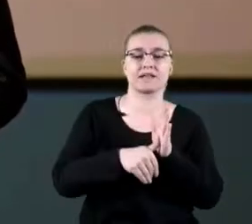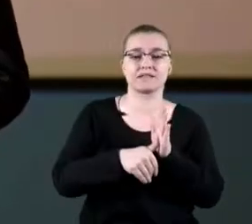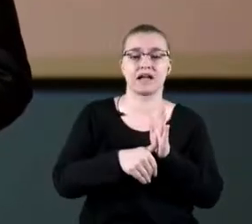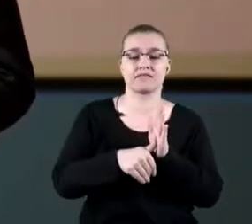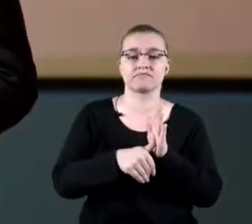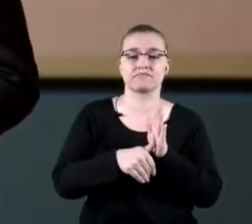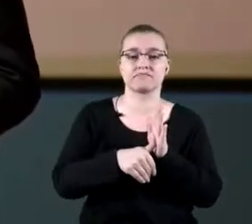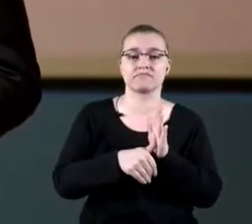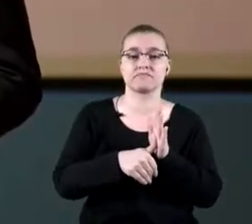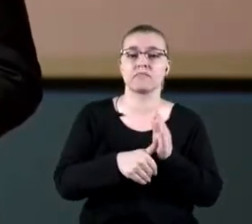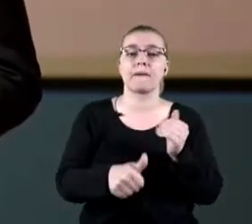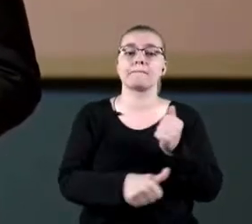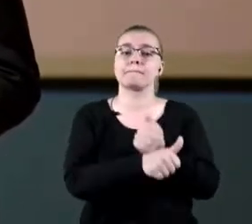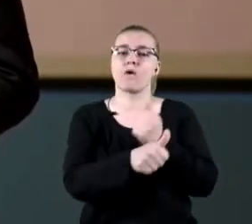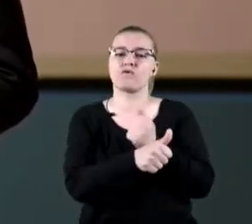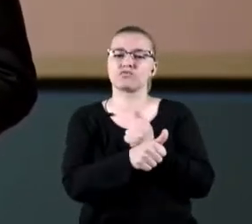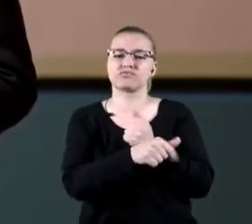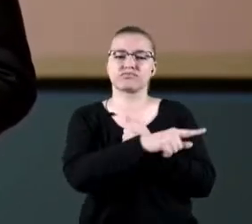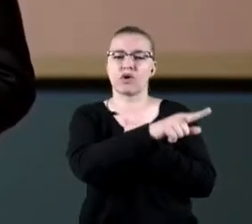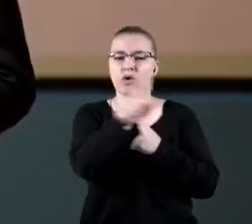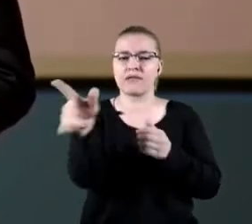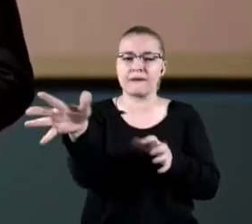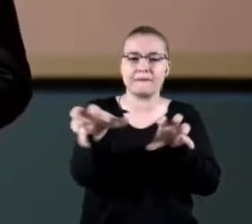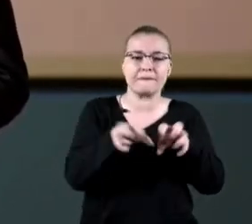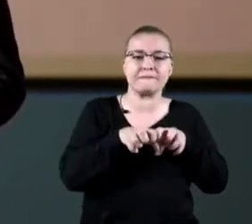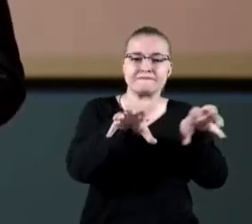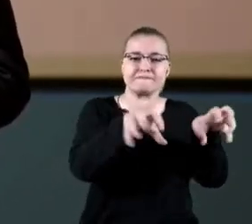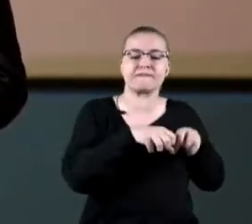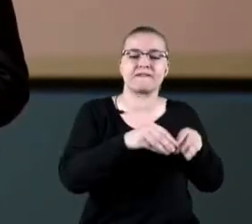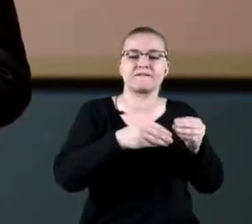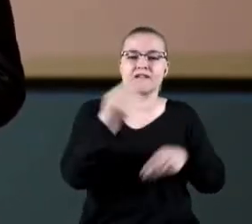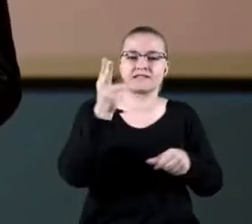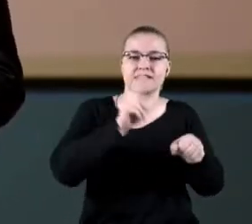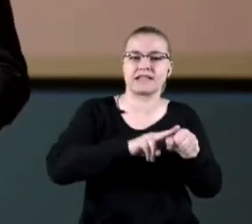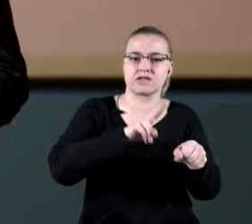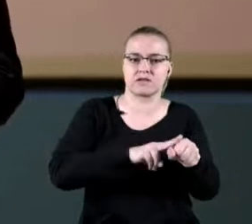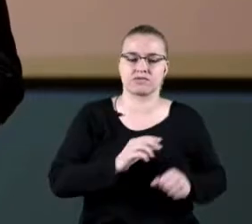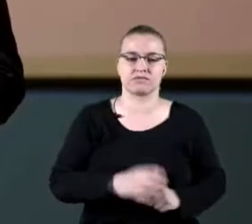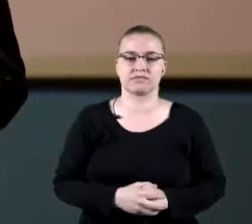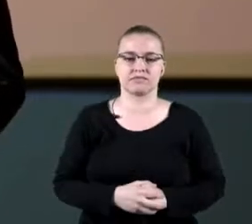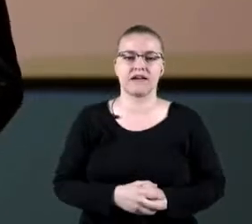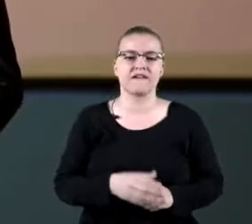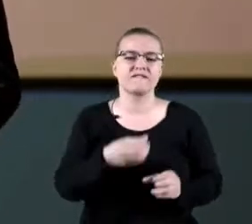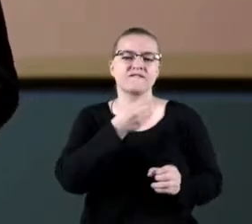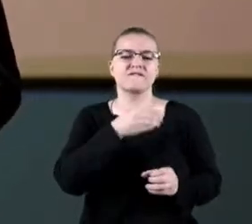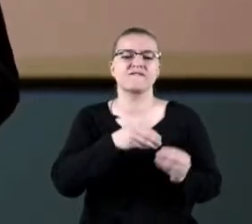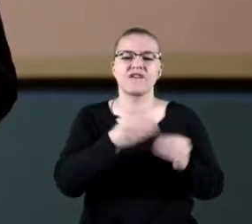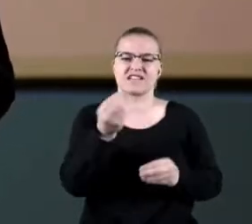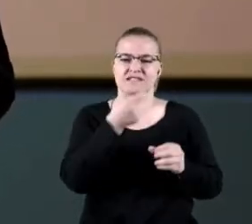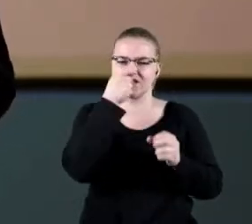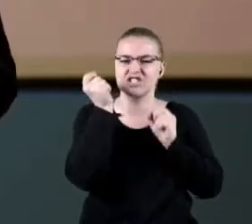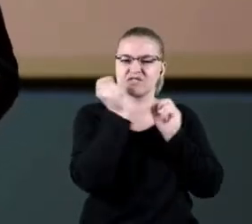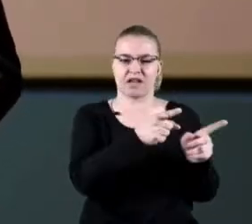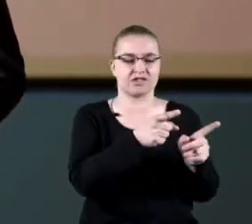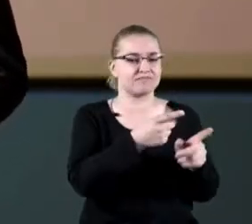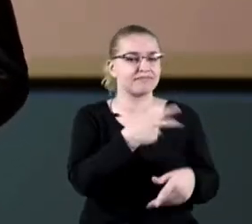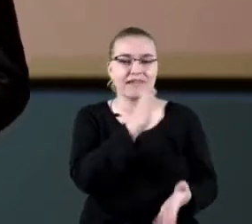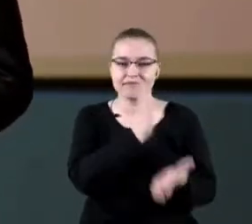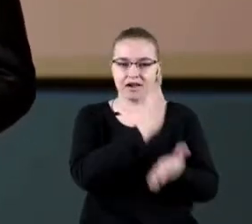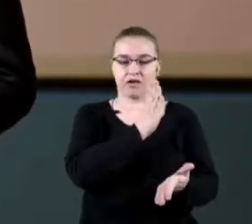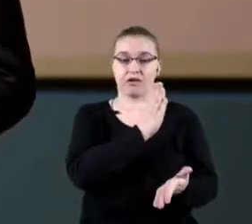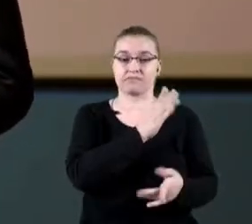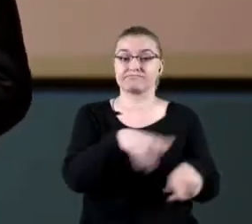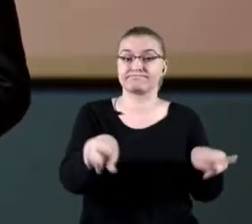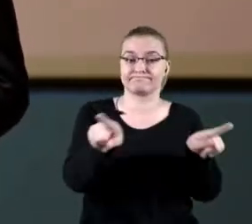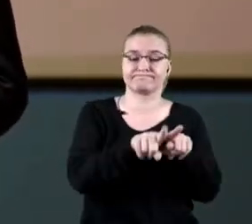the growing of cities means that they eat up more and more resources and produce more and more waste. And